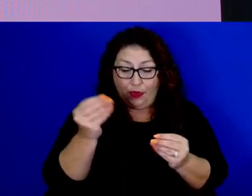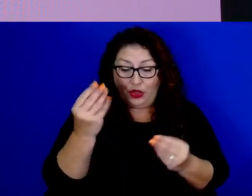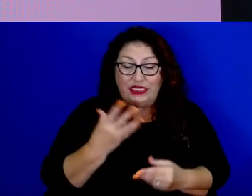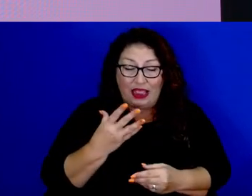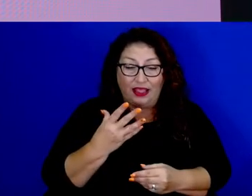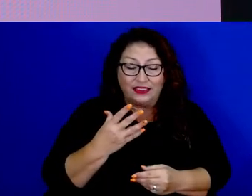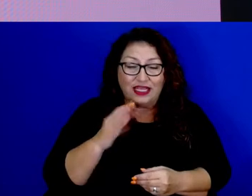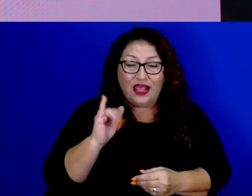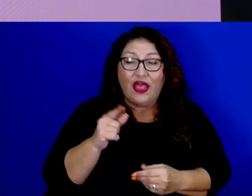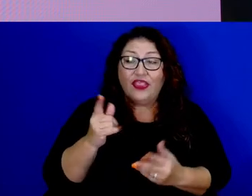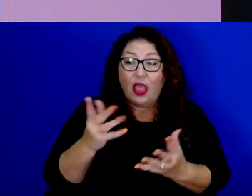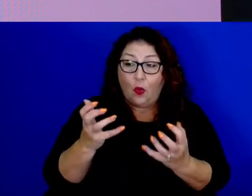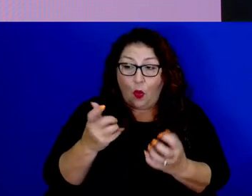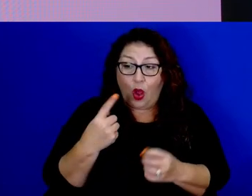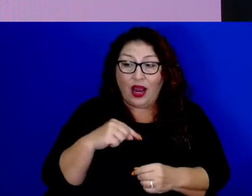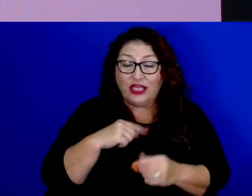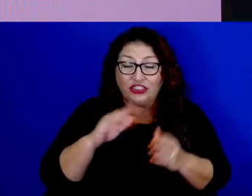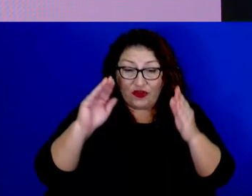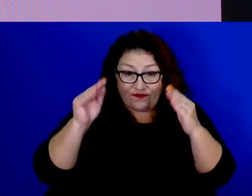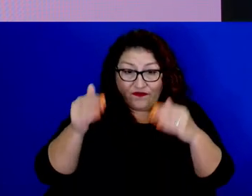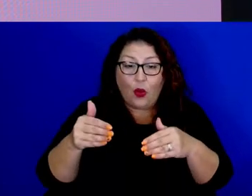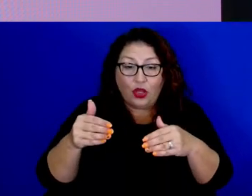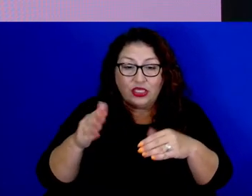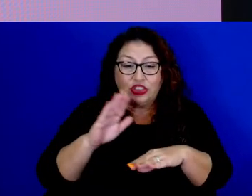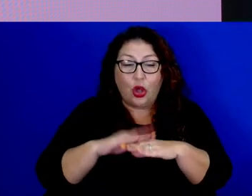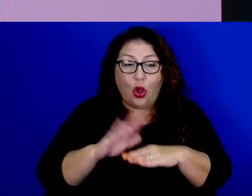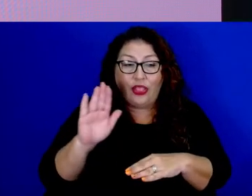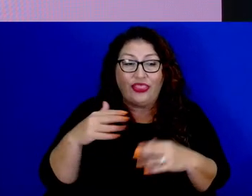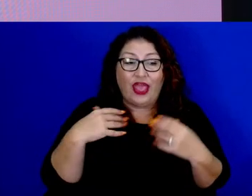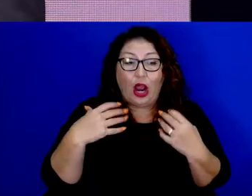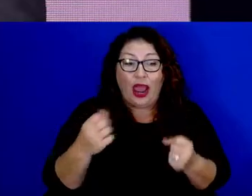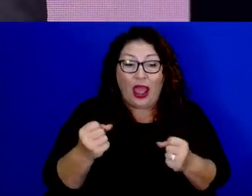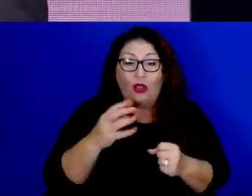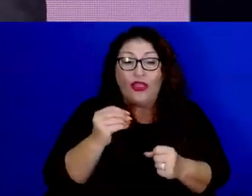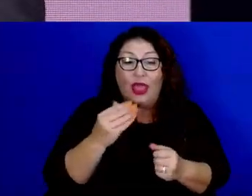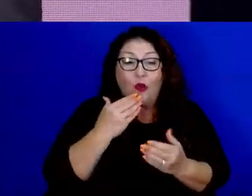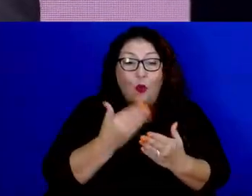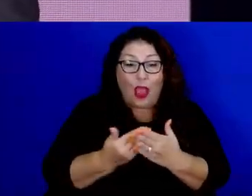to focus on their health and well-being, because